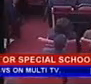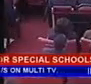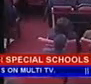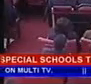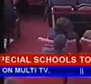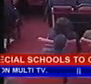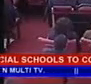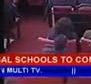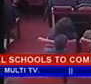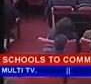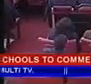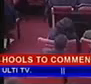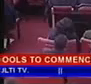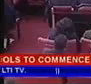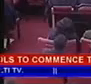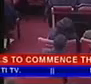others, the